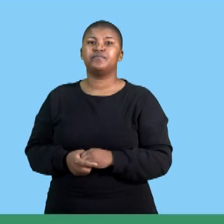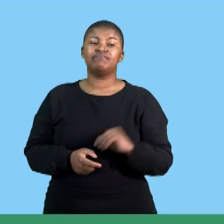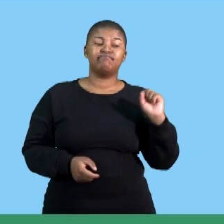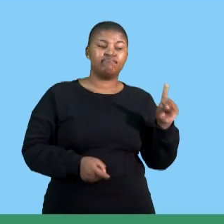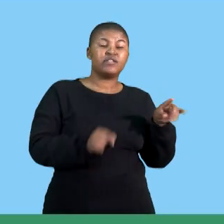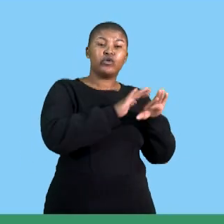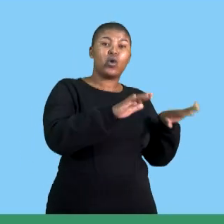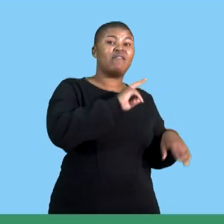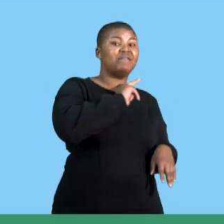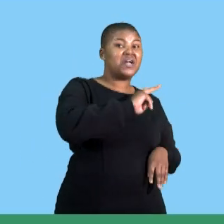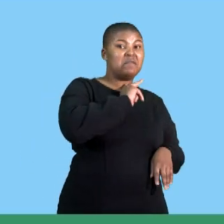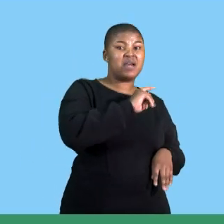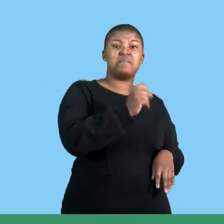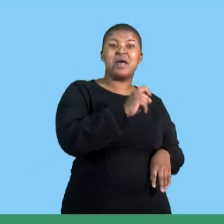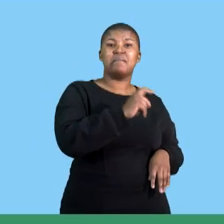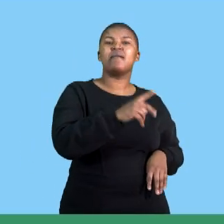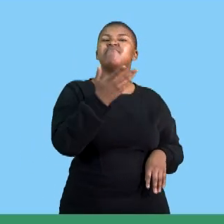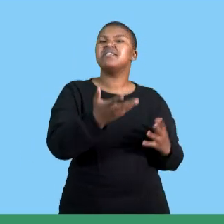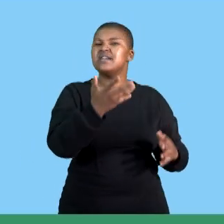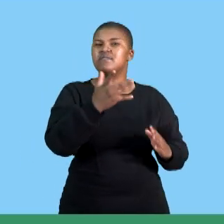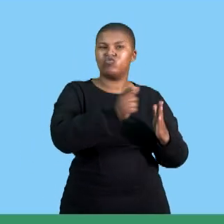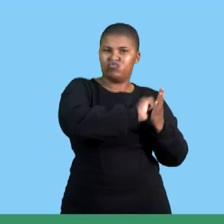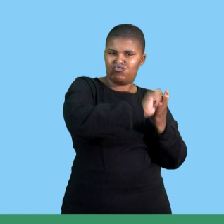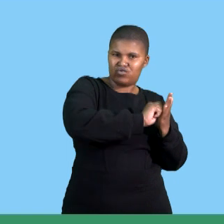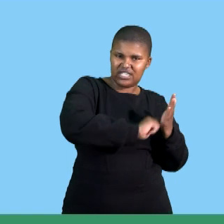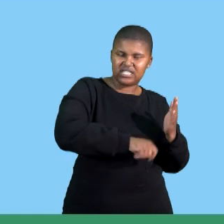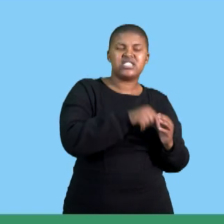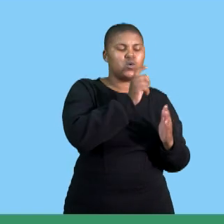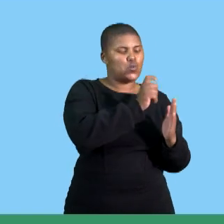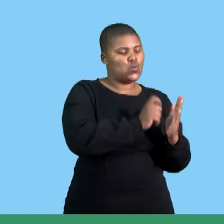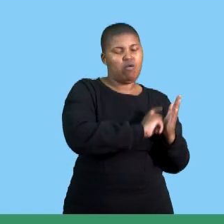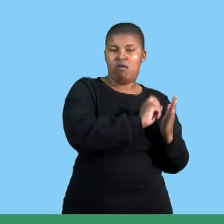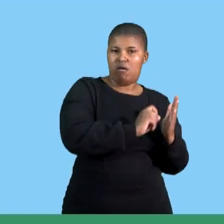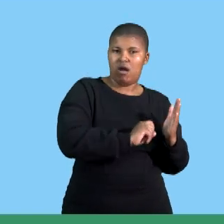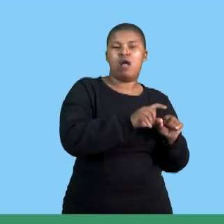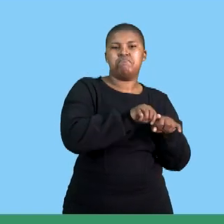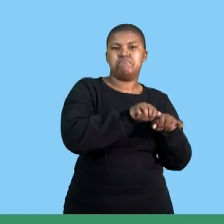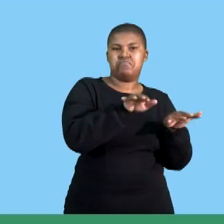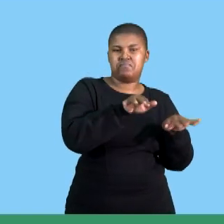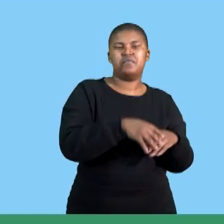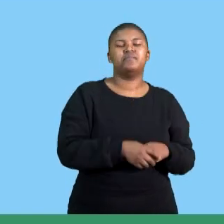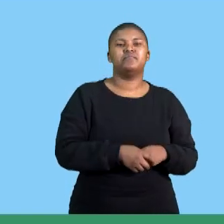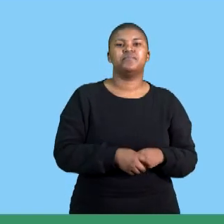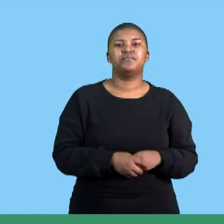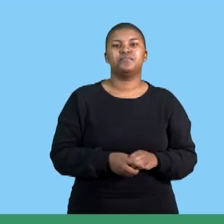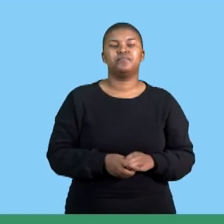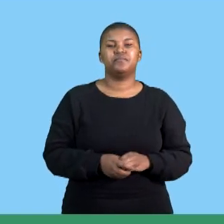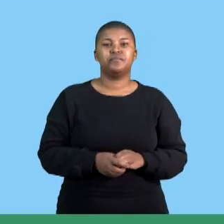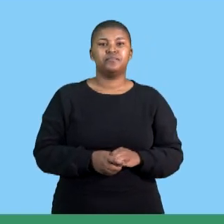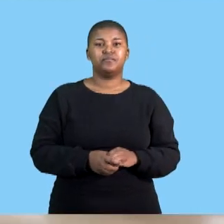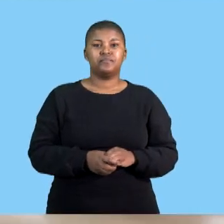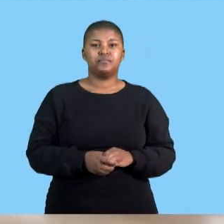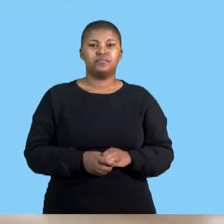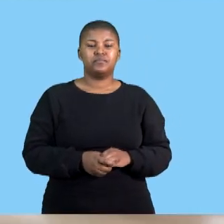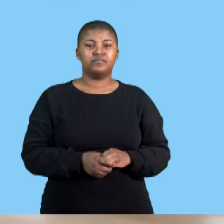Then non-verbal presentation refers to the use of written words to convey a message to